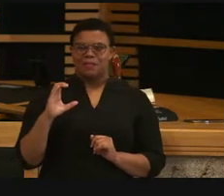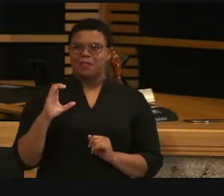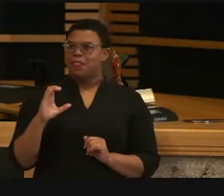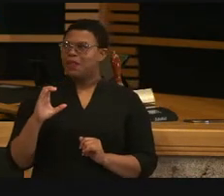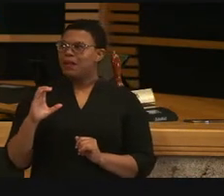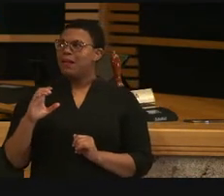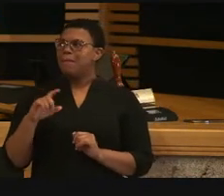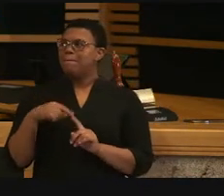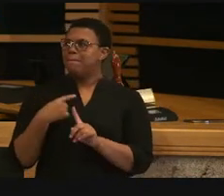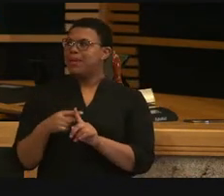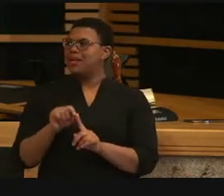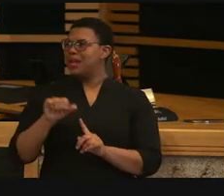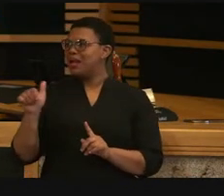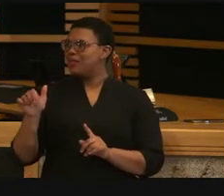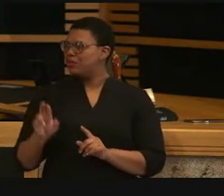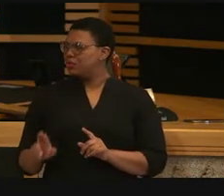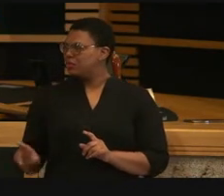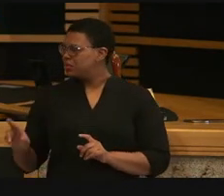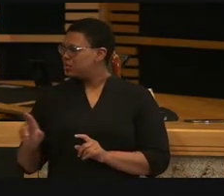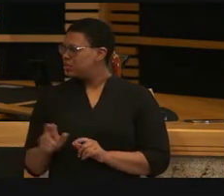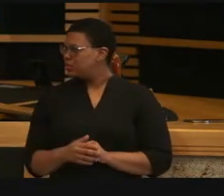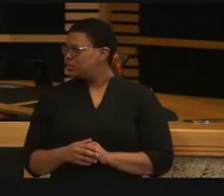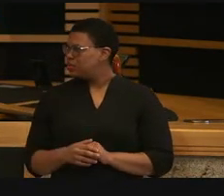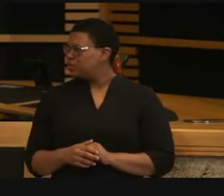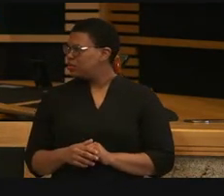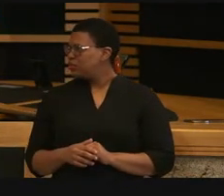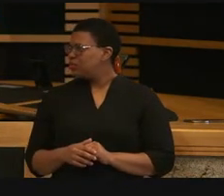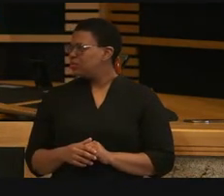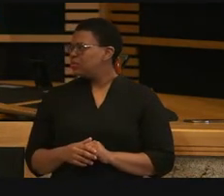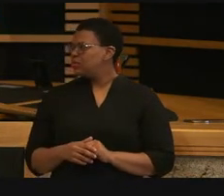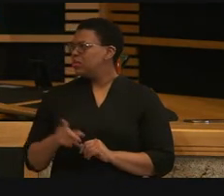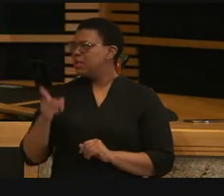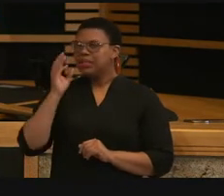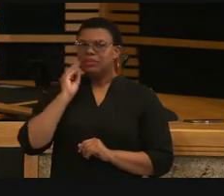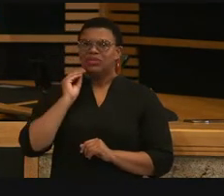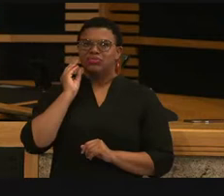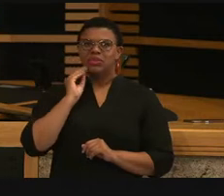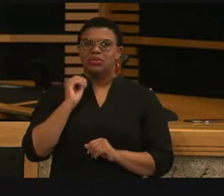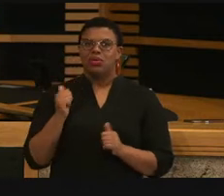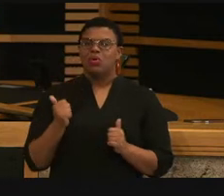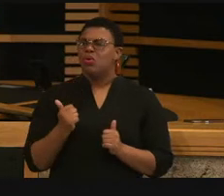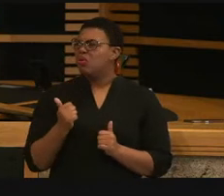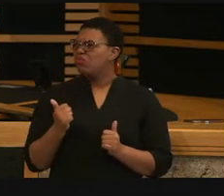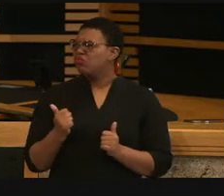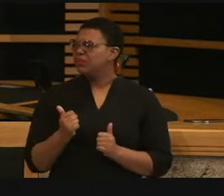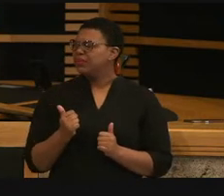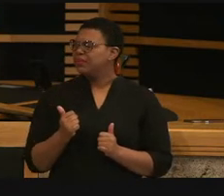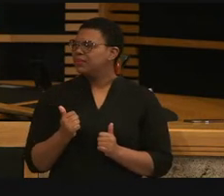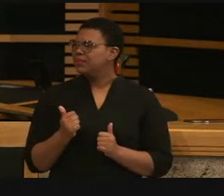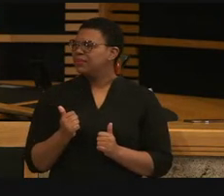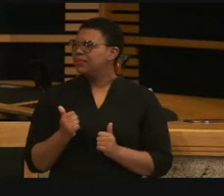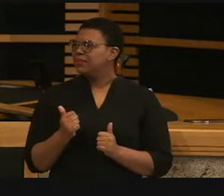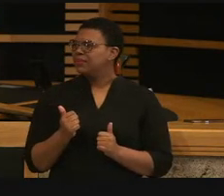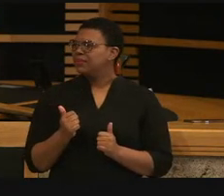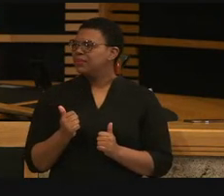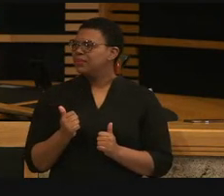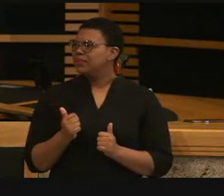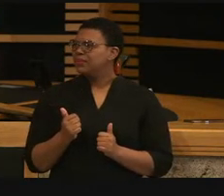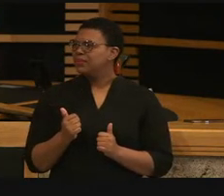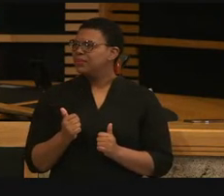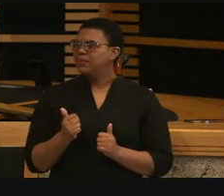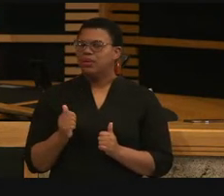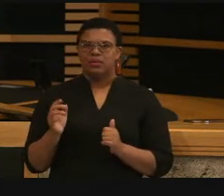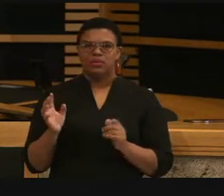other regions around the world, is already experiencing the impacts of the